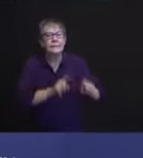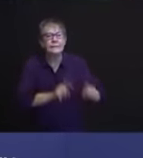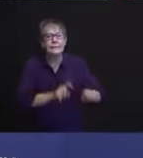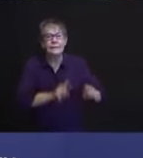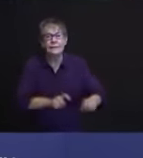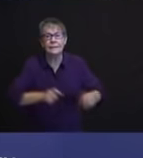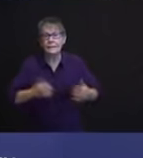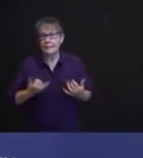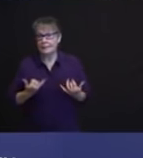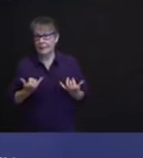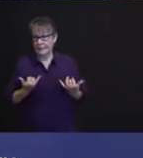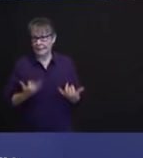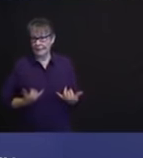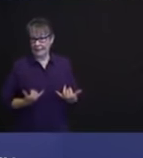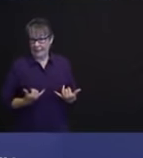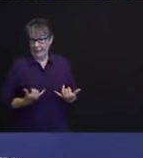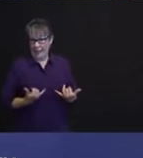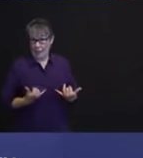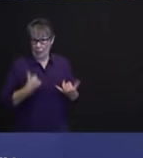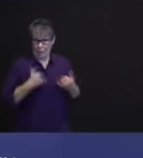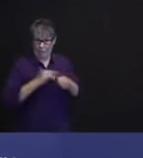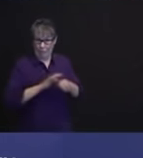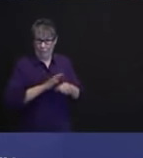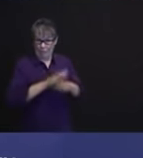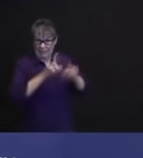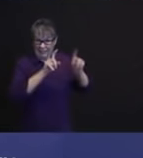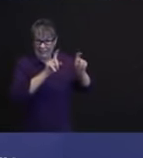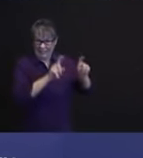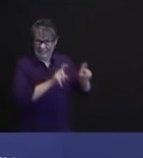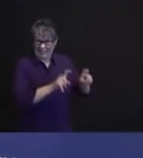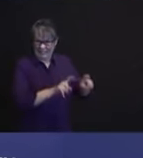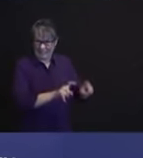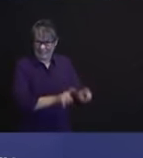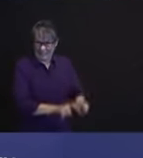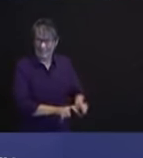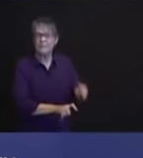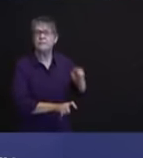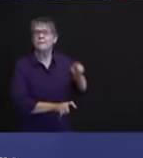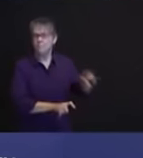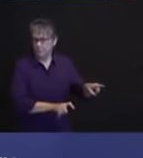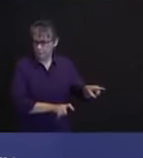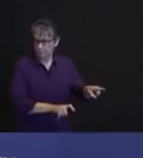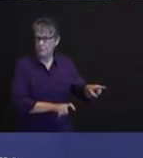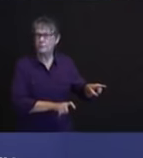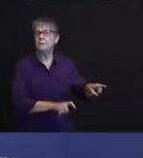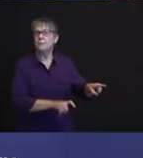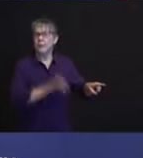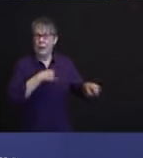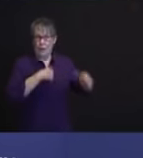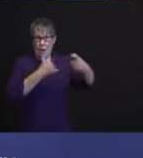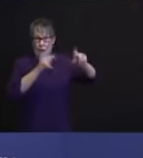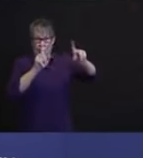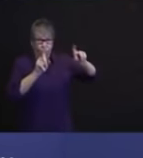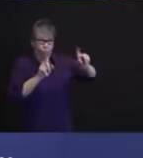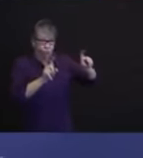around 10% or so, then that's telling you you're doing a good job as far as testing to try to find as many cases as you can.